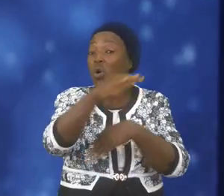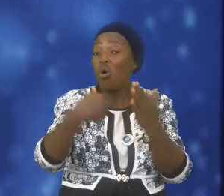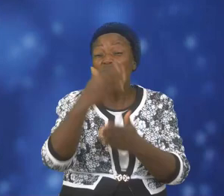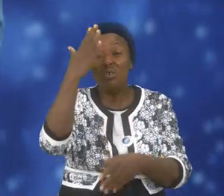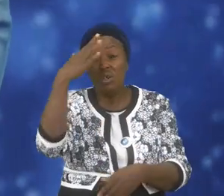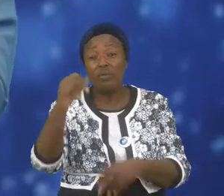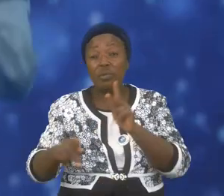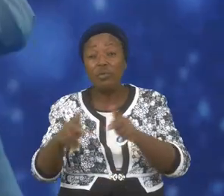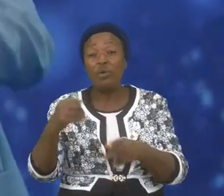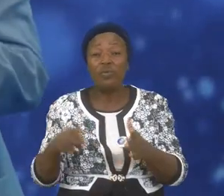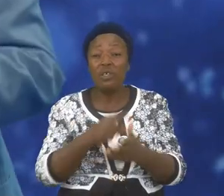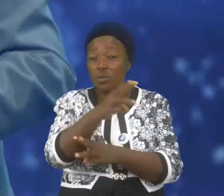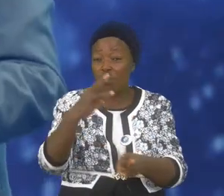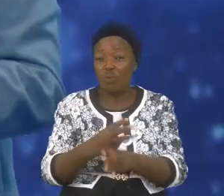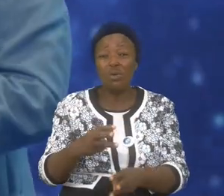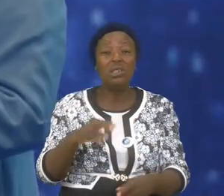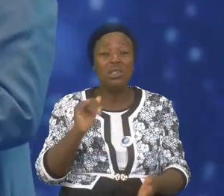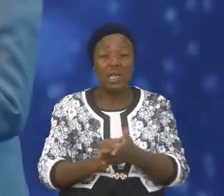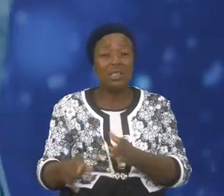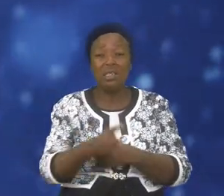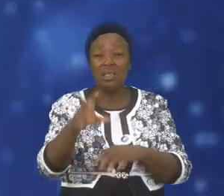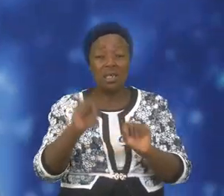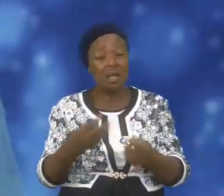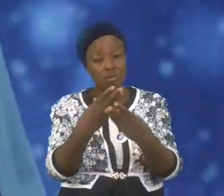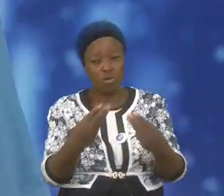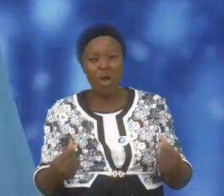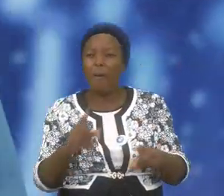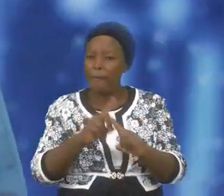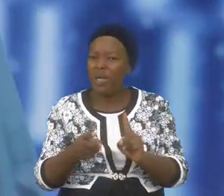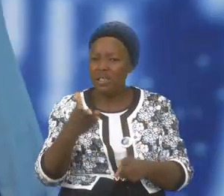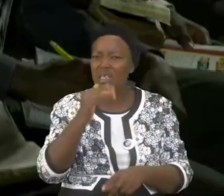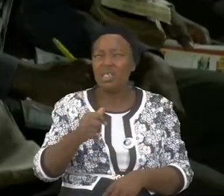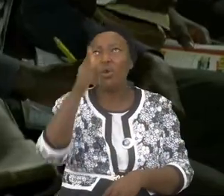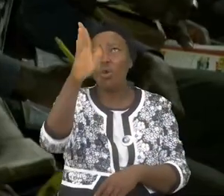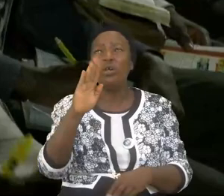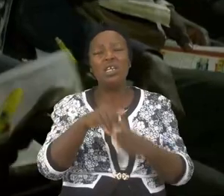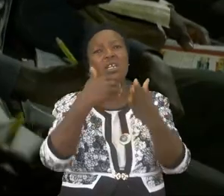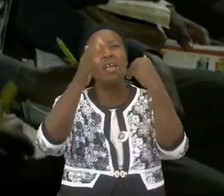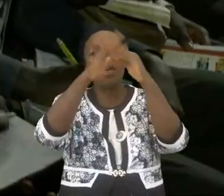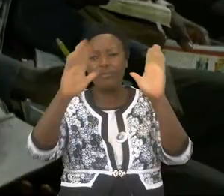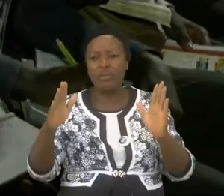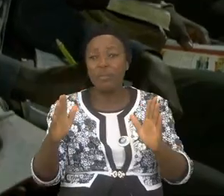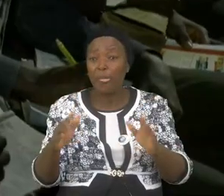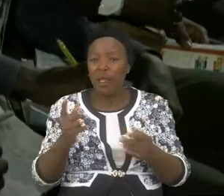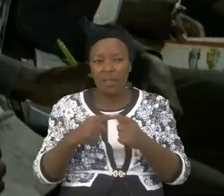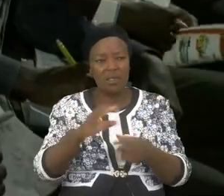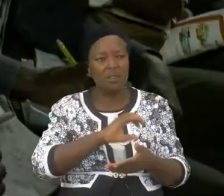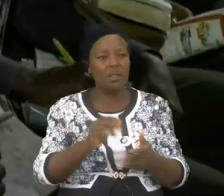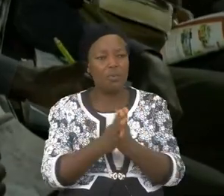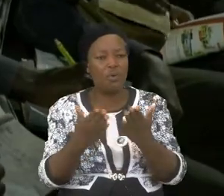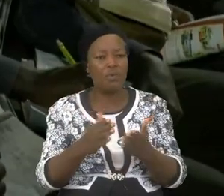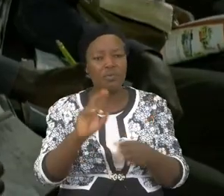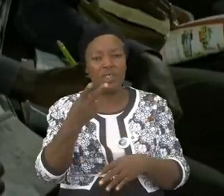But there is a God in heaven. Look at 2 Kings chapter 6, and I'm reading from verse 27.